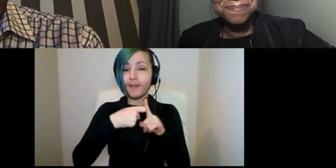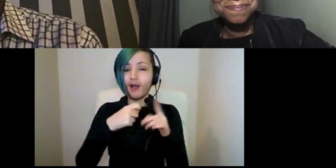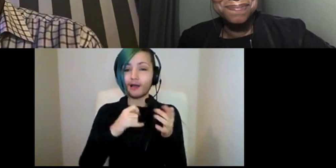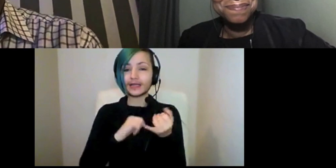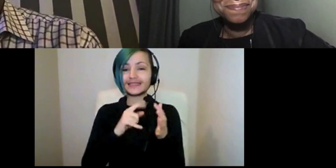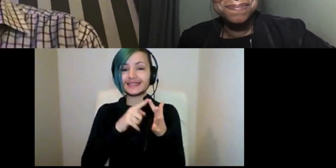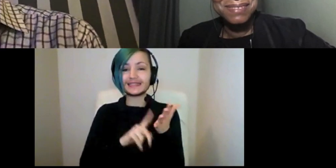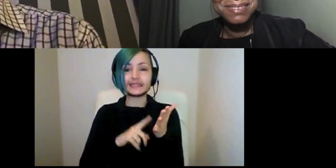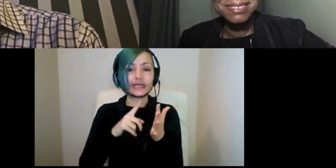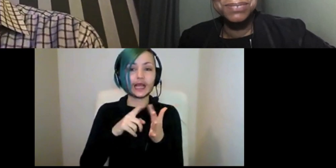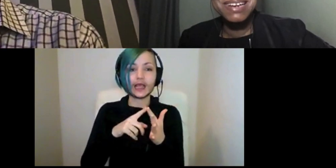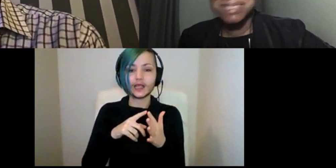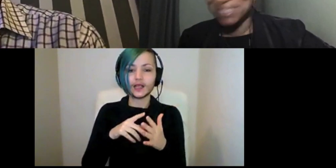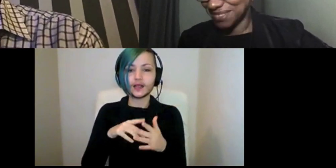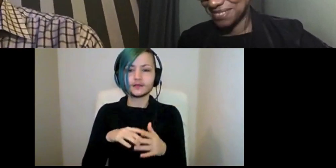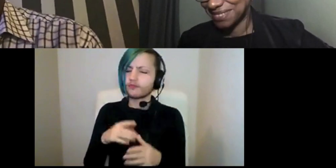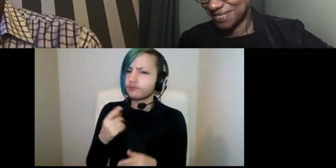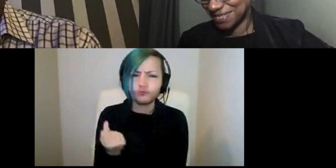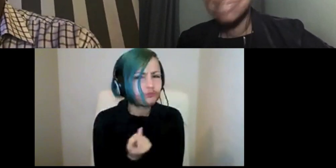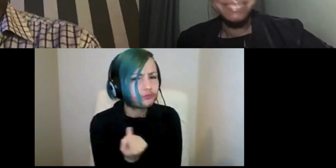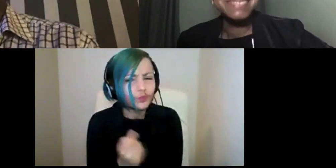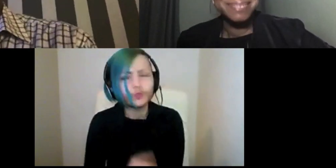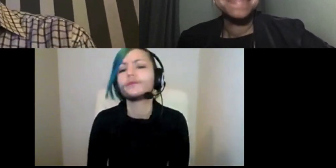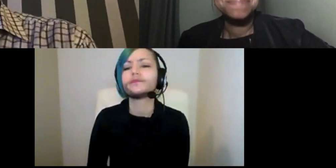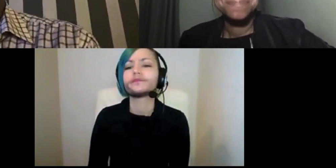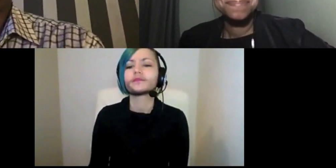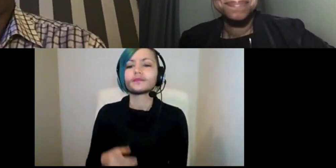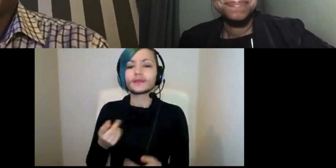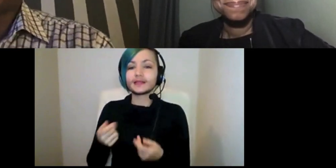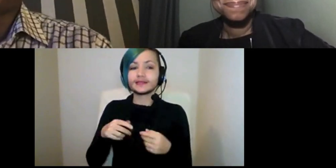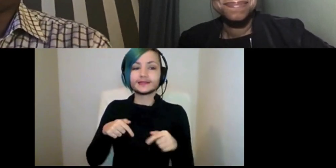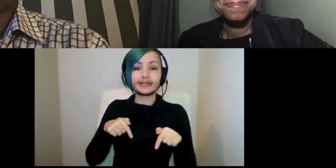The curator, Director. The director of the